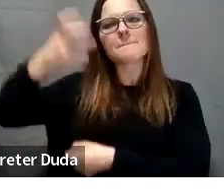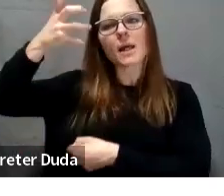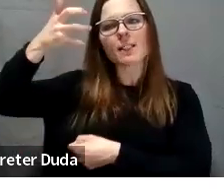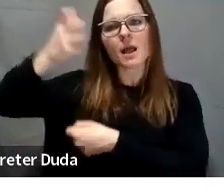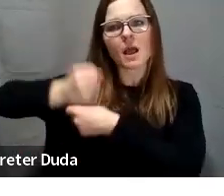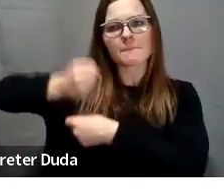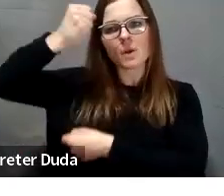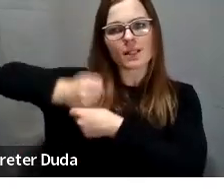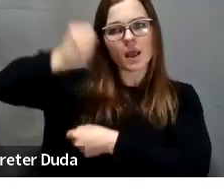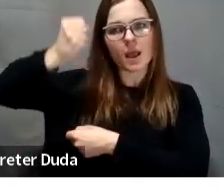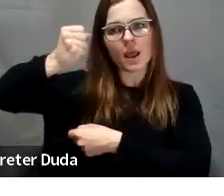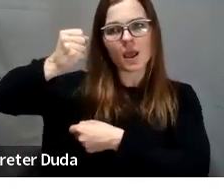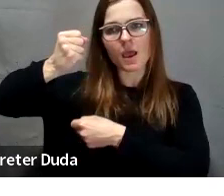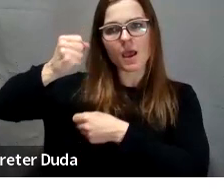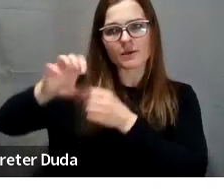with